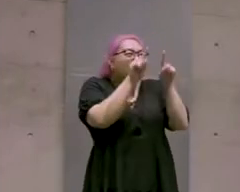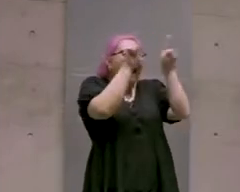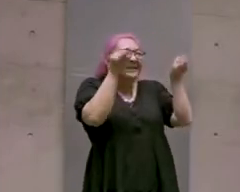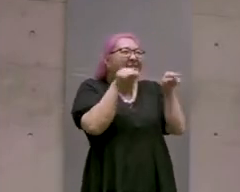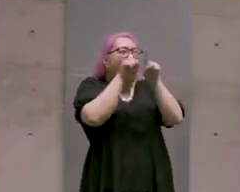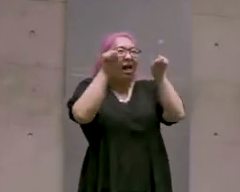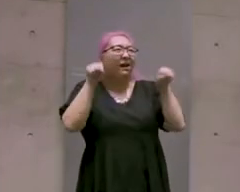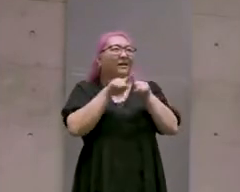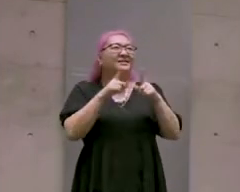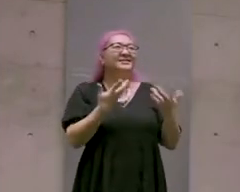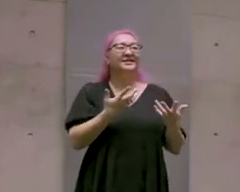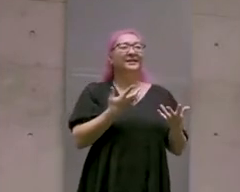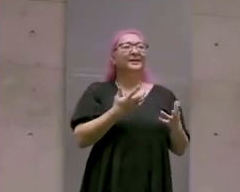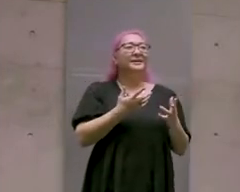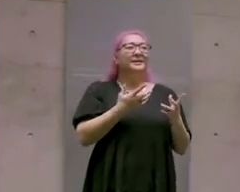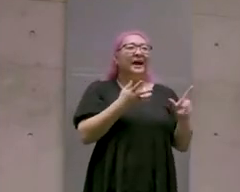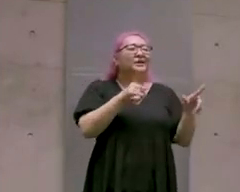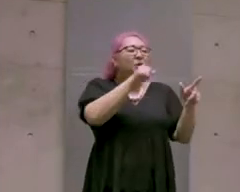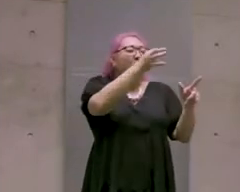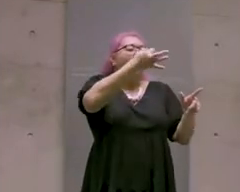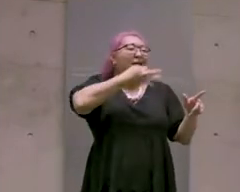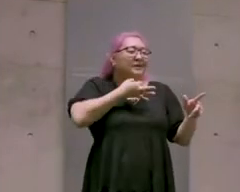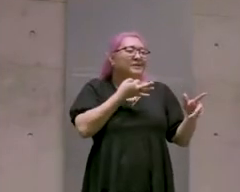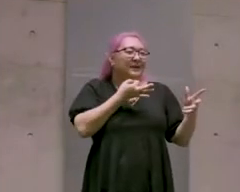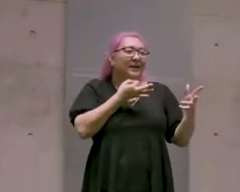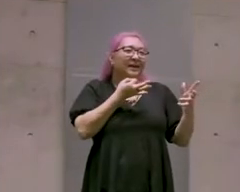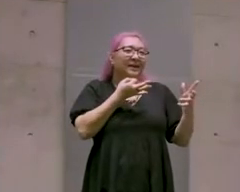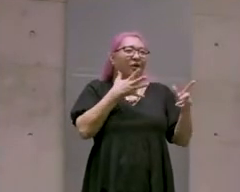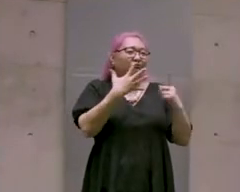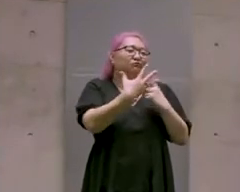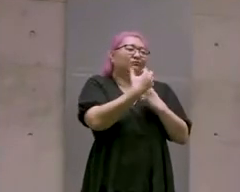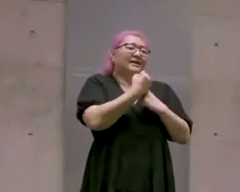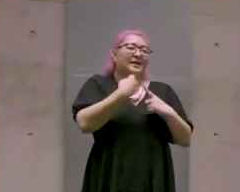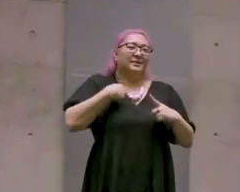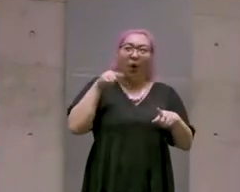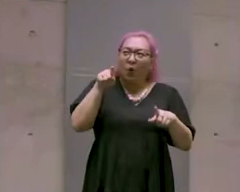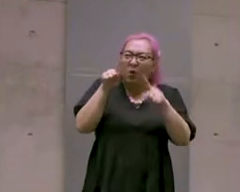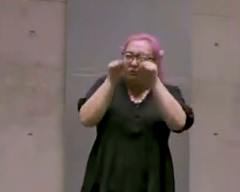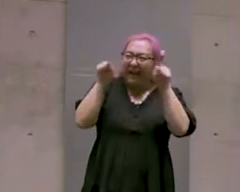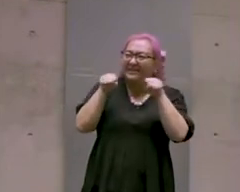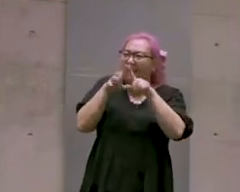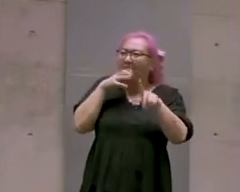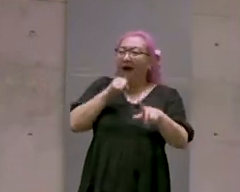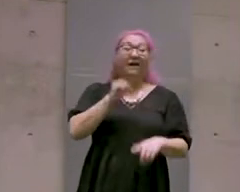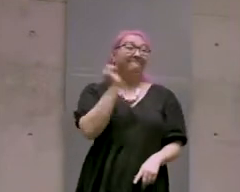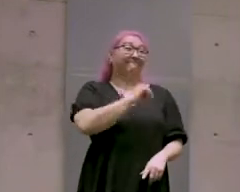And I said, yes, I am. And I've been the rectangle guy ever since.